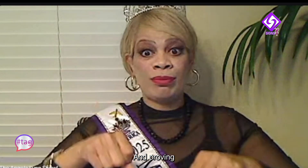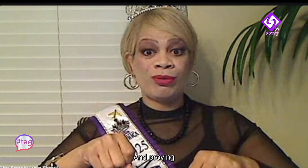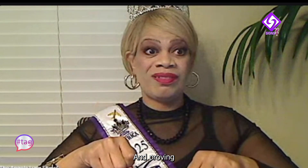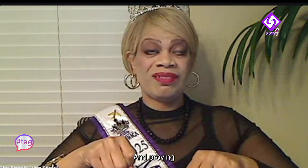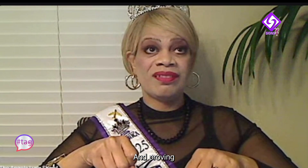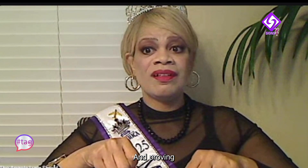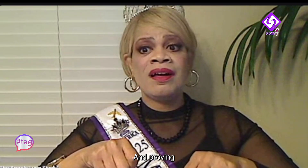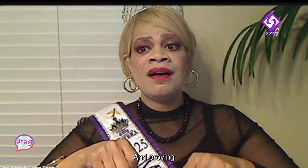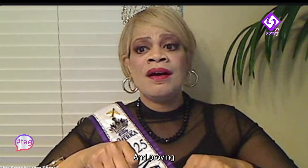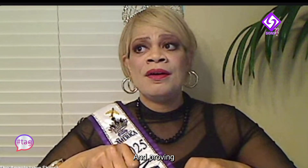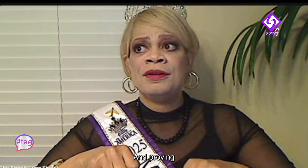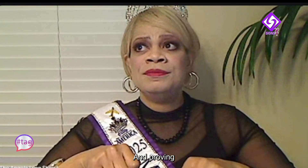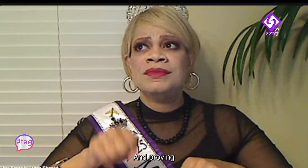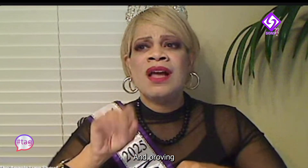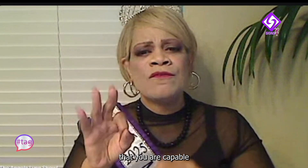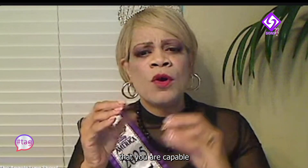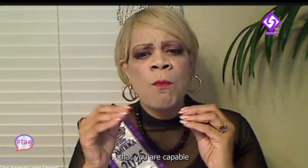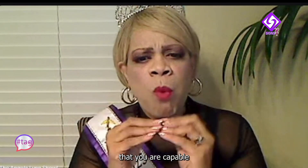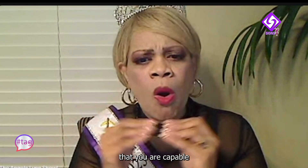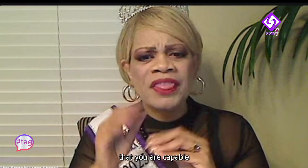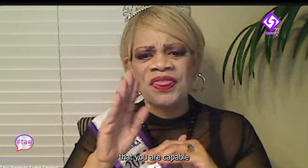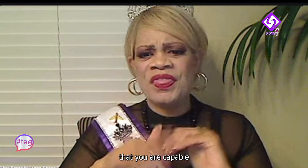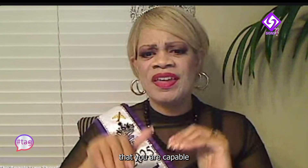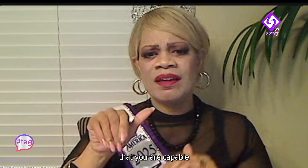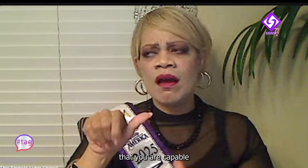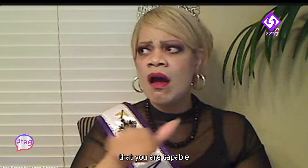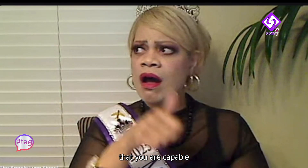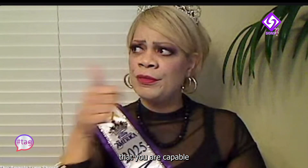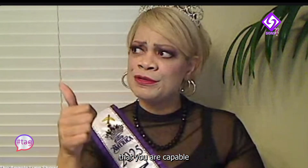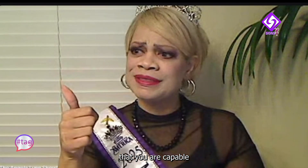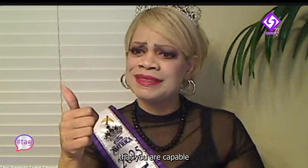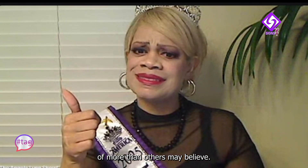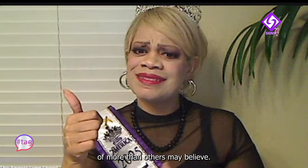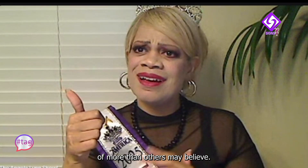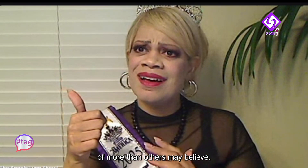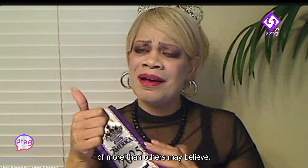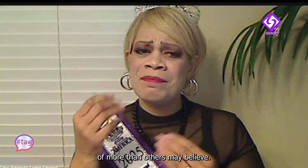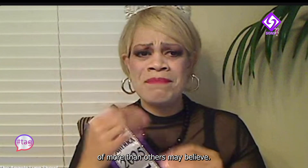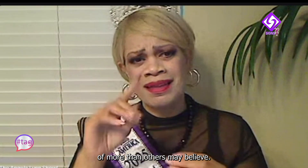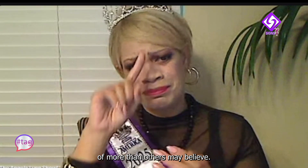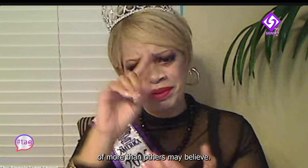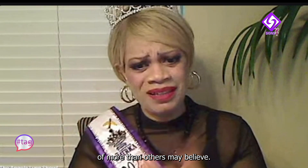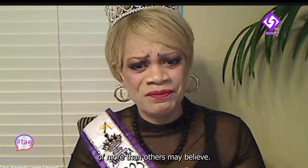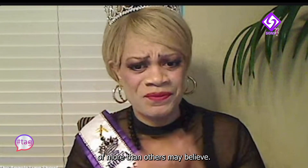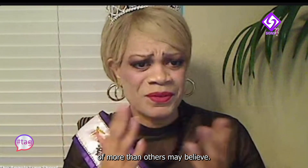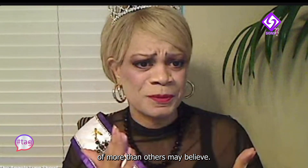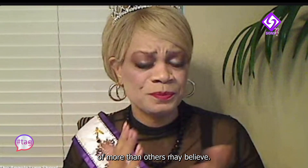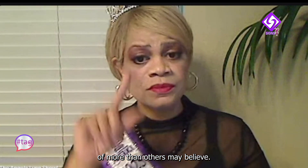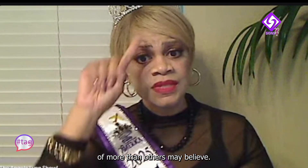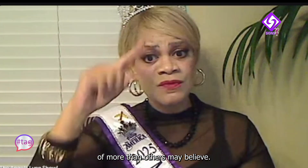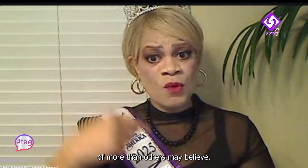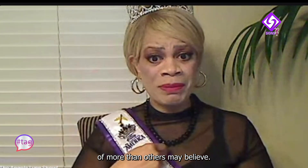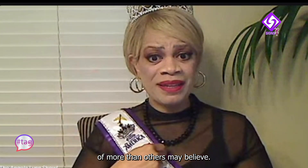and proving that you are capable of more